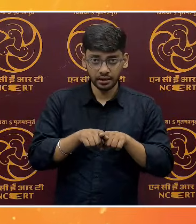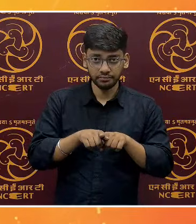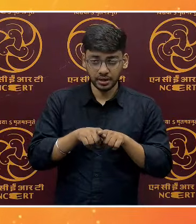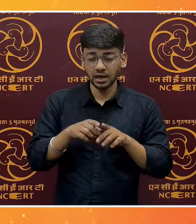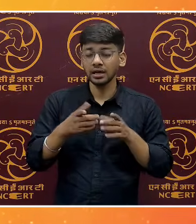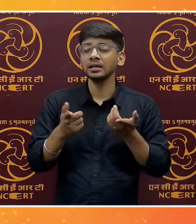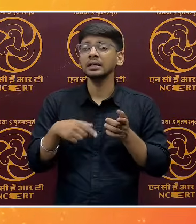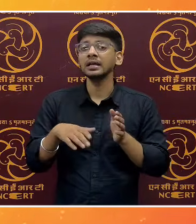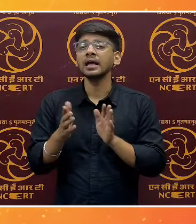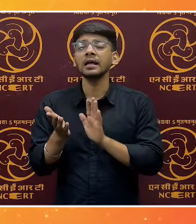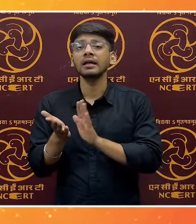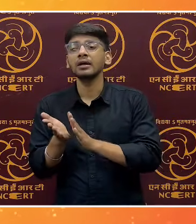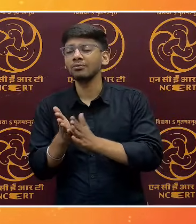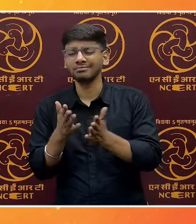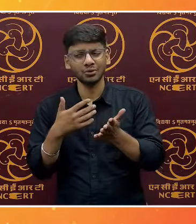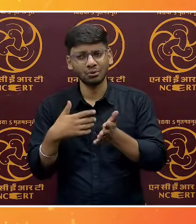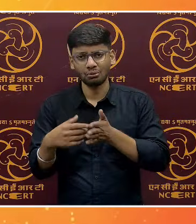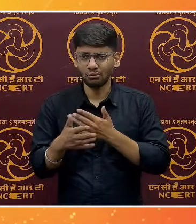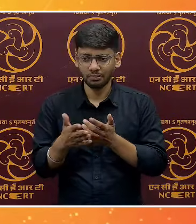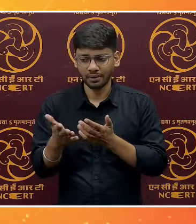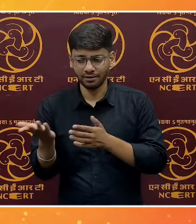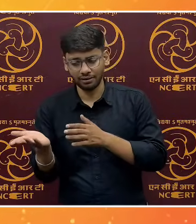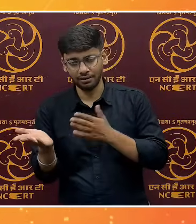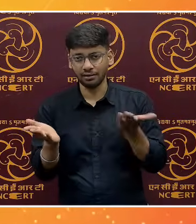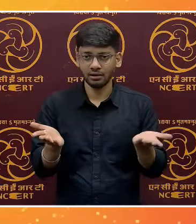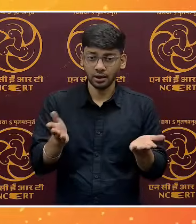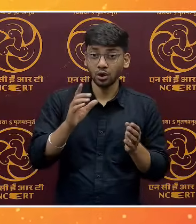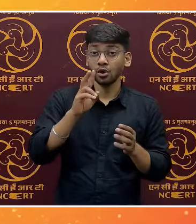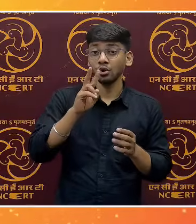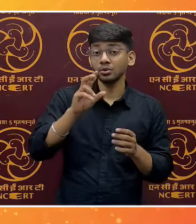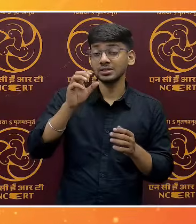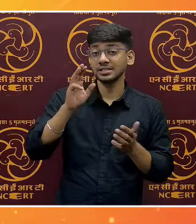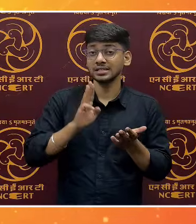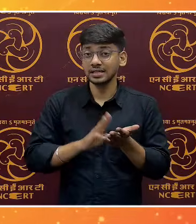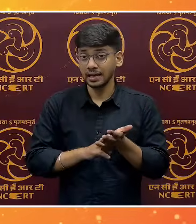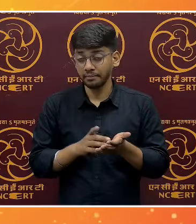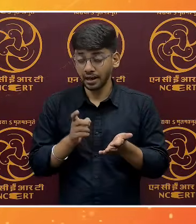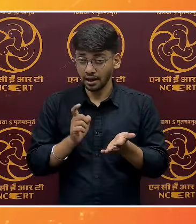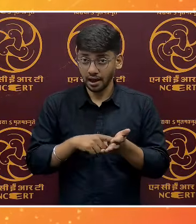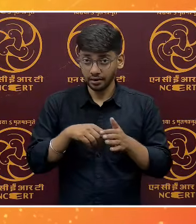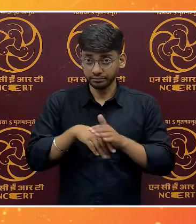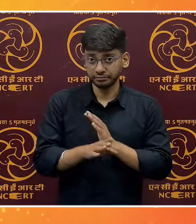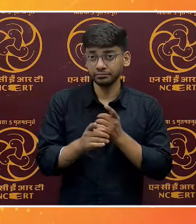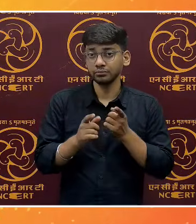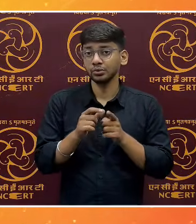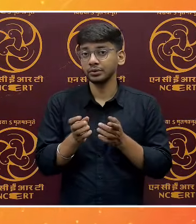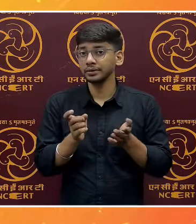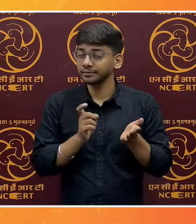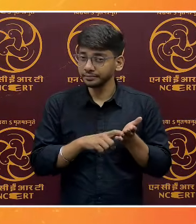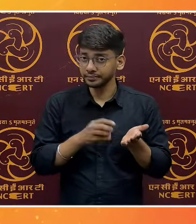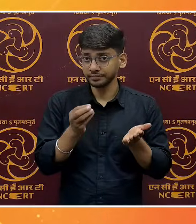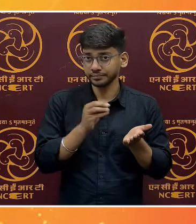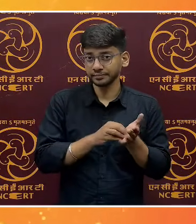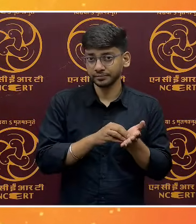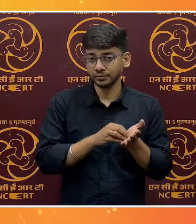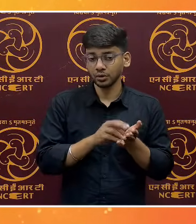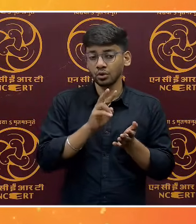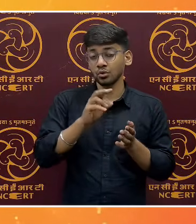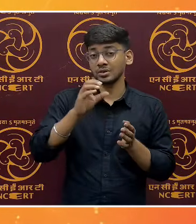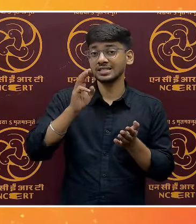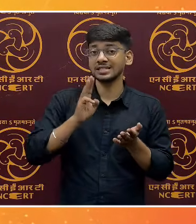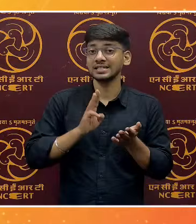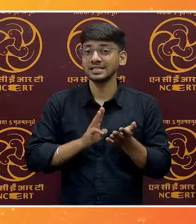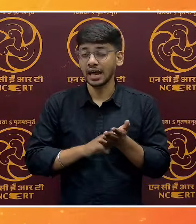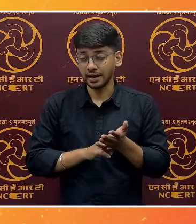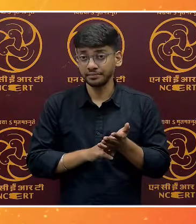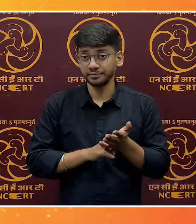side, we can take random side. So it's 2 centimeter, we have to enter that, and now we can see this is 5